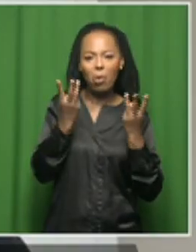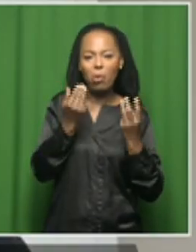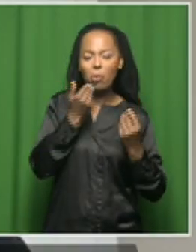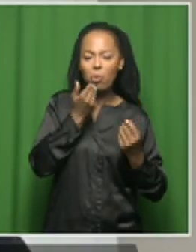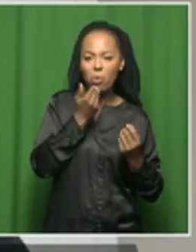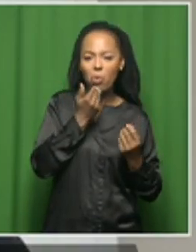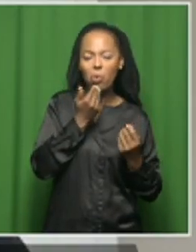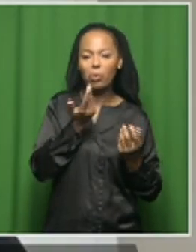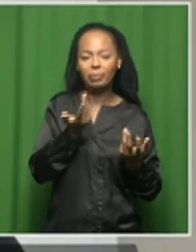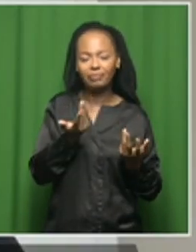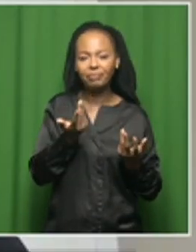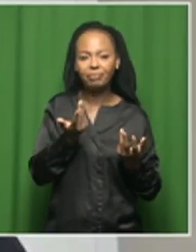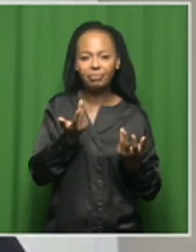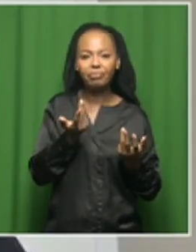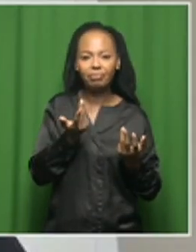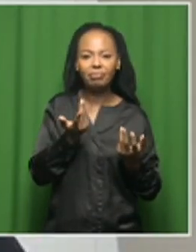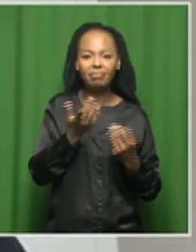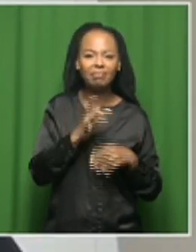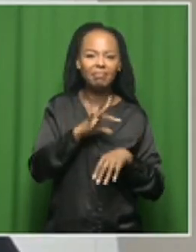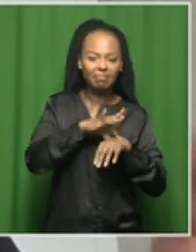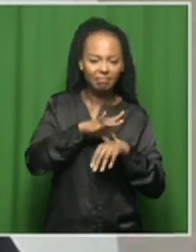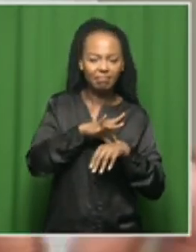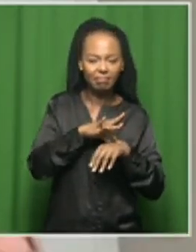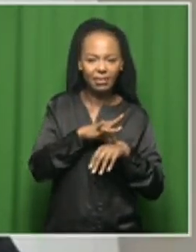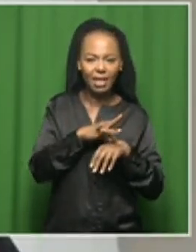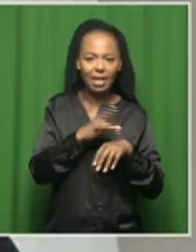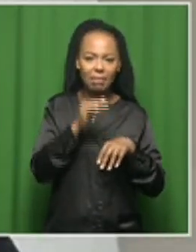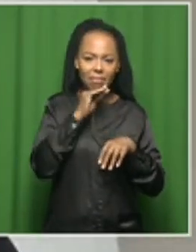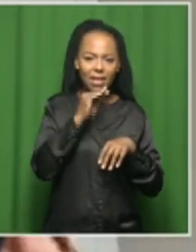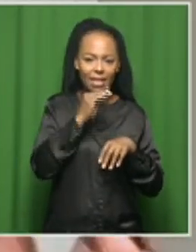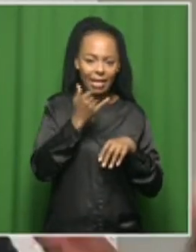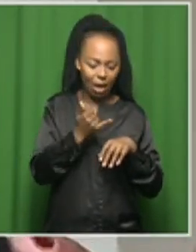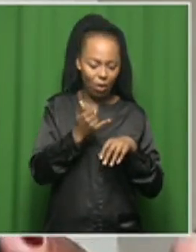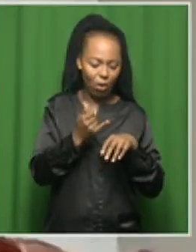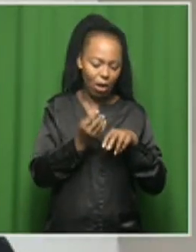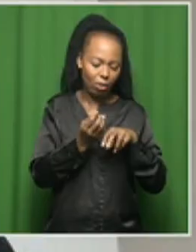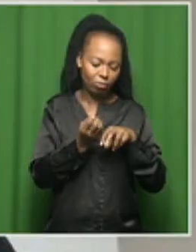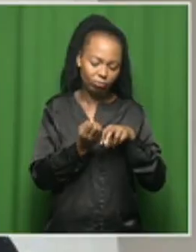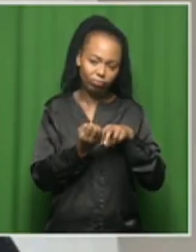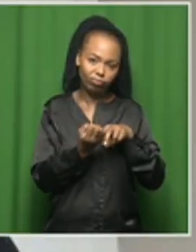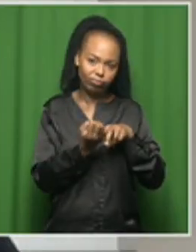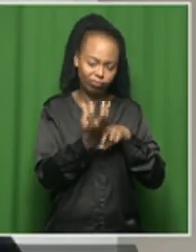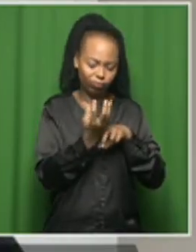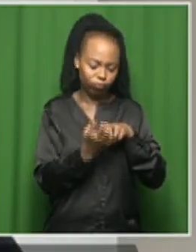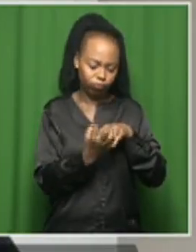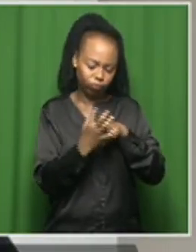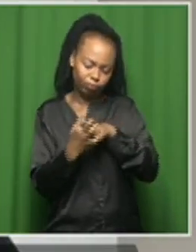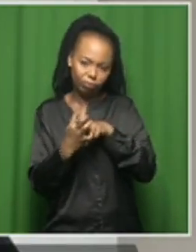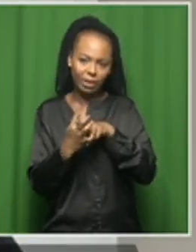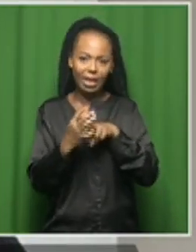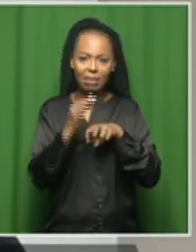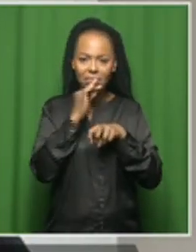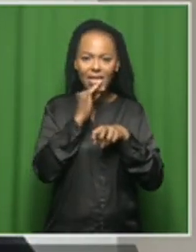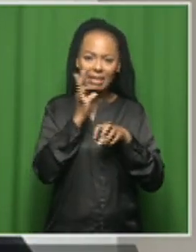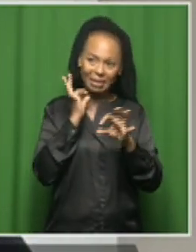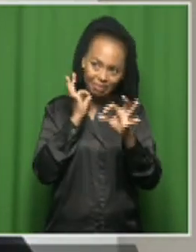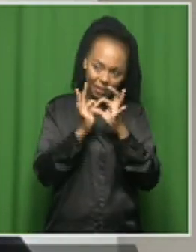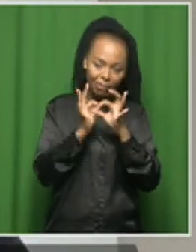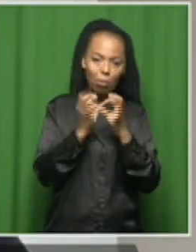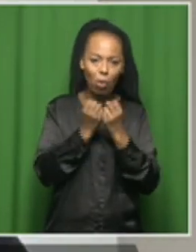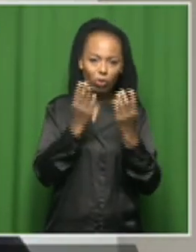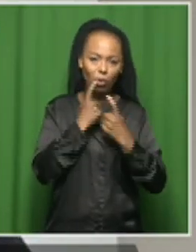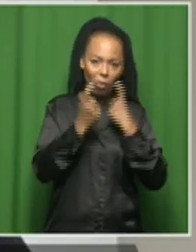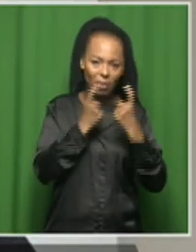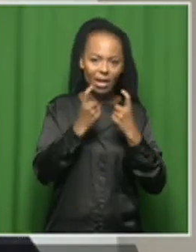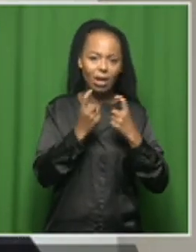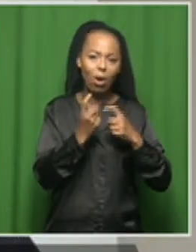have it's more in a singular joint, so it's not symmetrical. So you'll see people complaining specifically of one